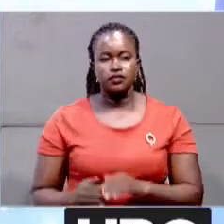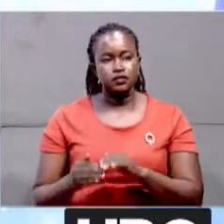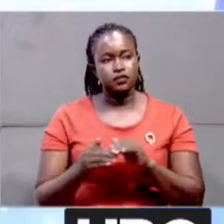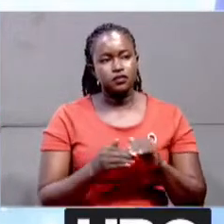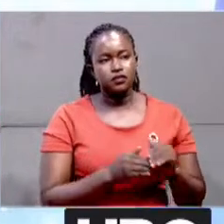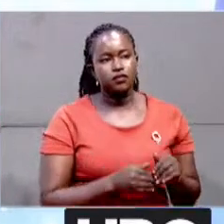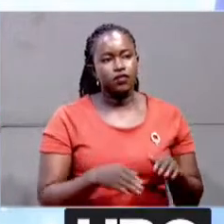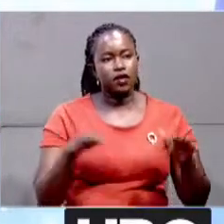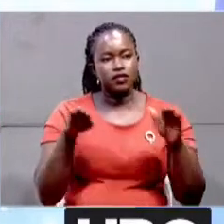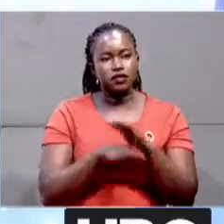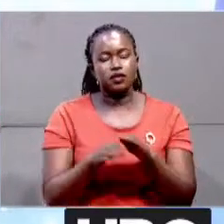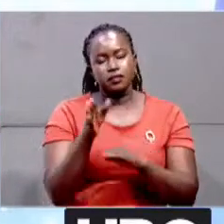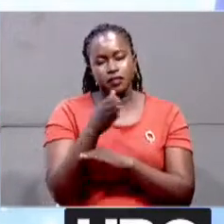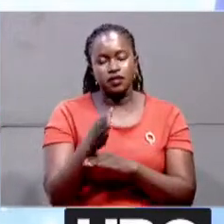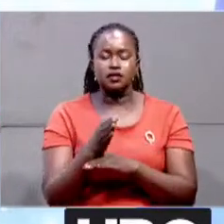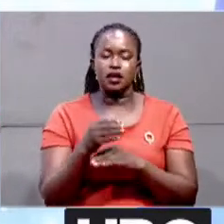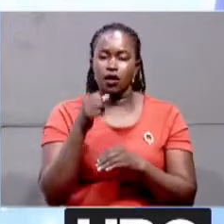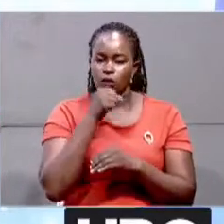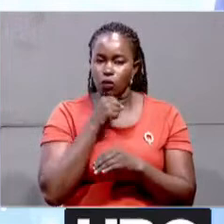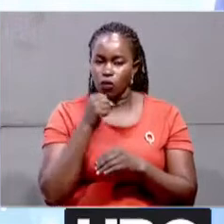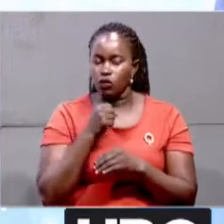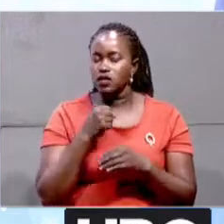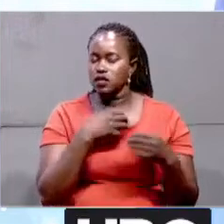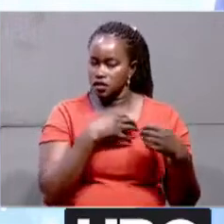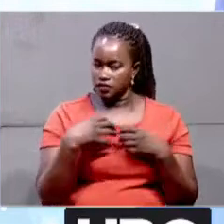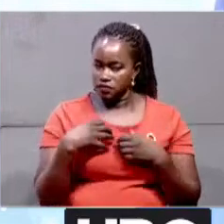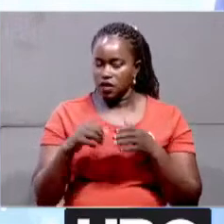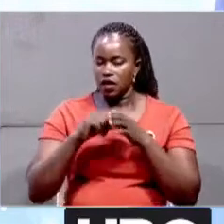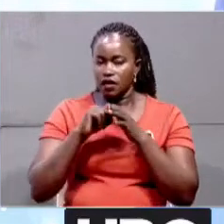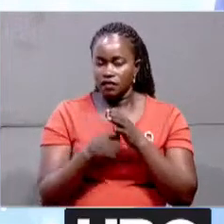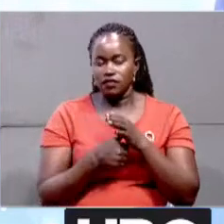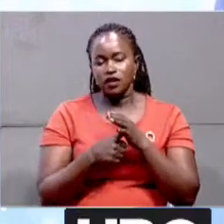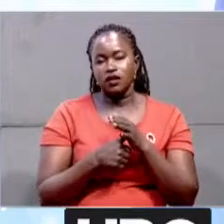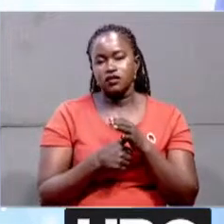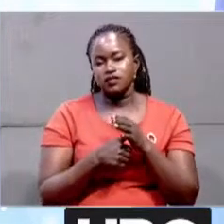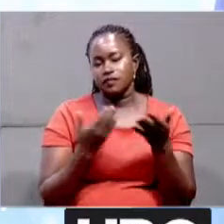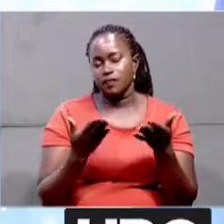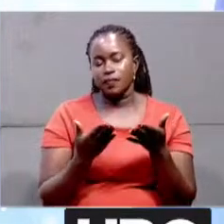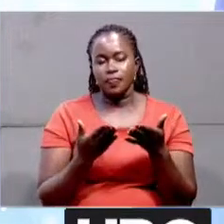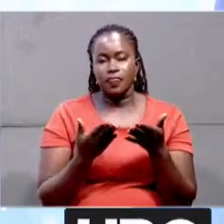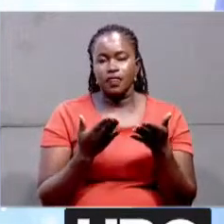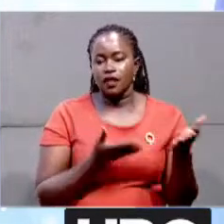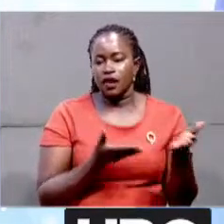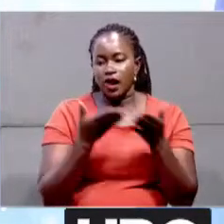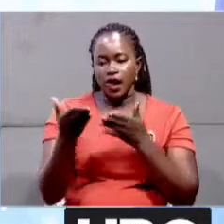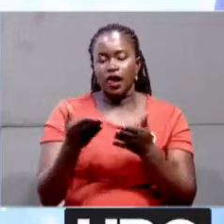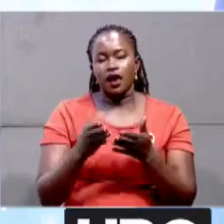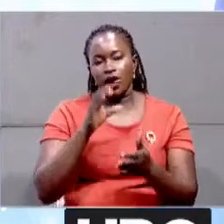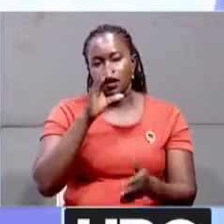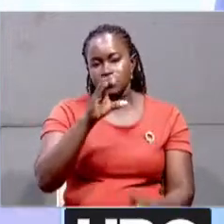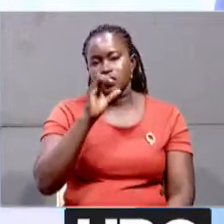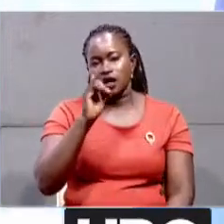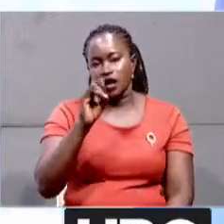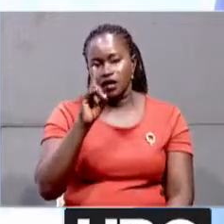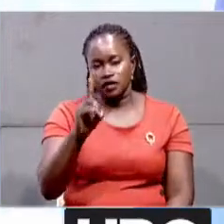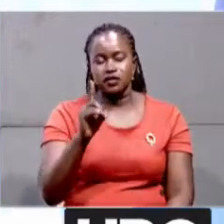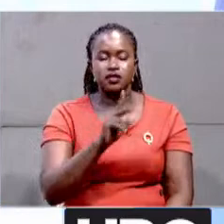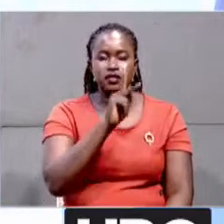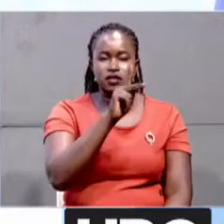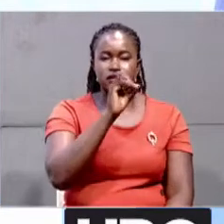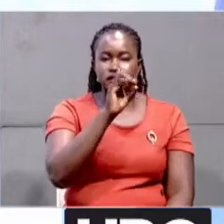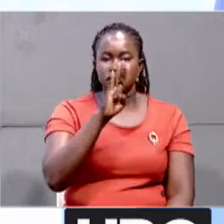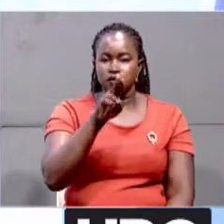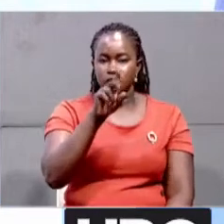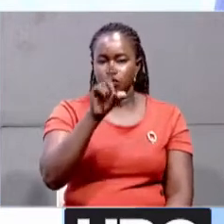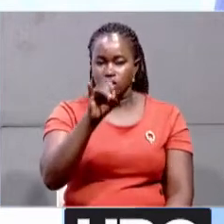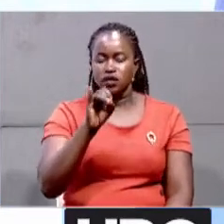The State Minister for Veteran Affairs, Jacob Obothoboth, has been taken to the Criminal Investigations Directorate at Chibuli